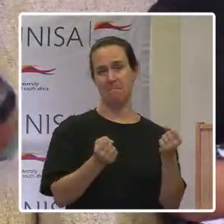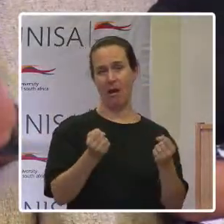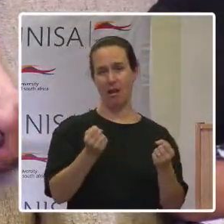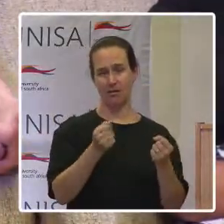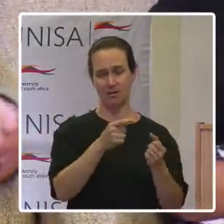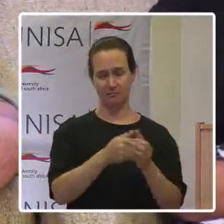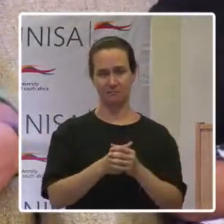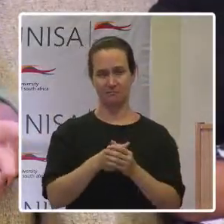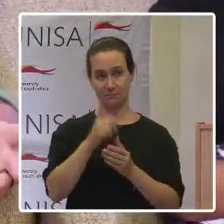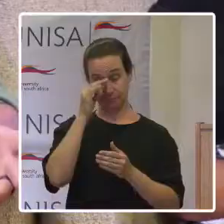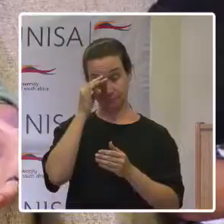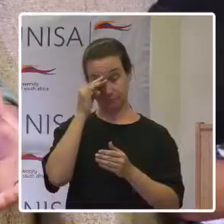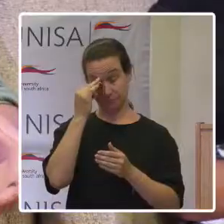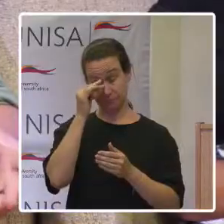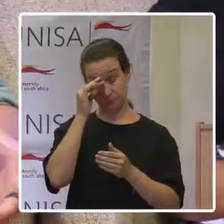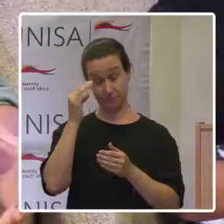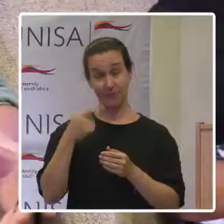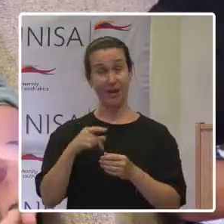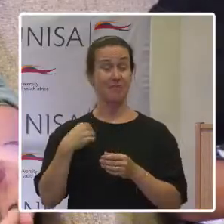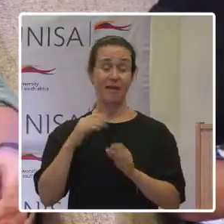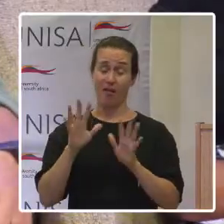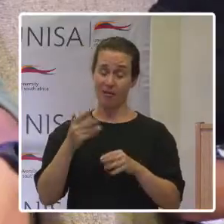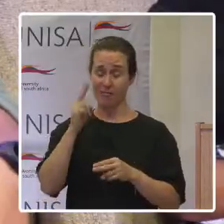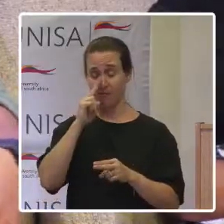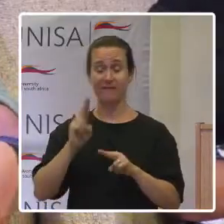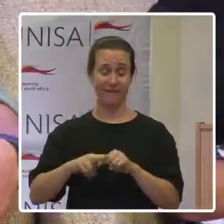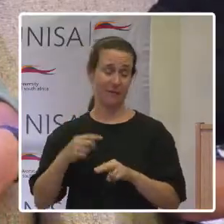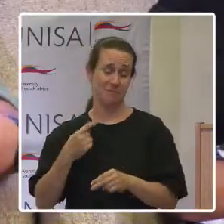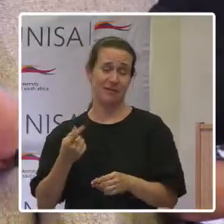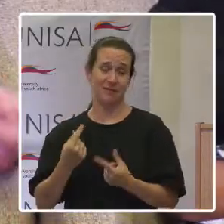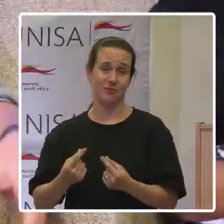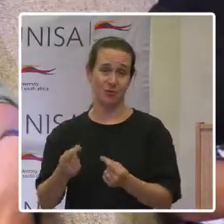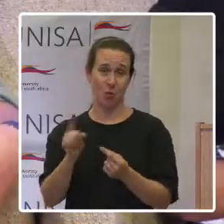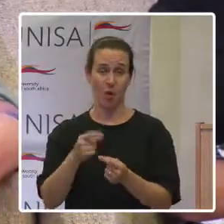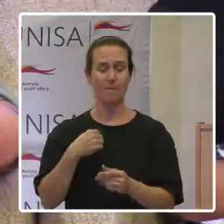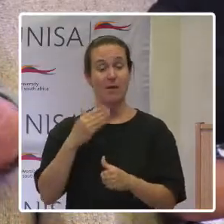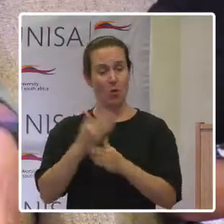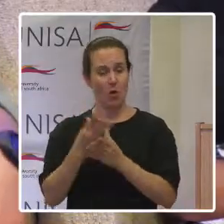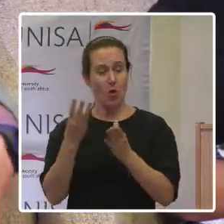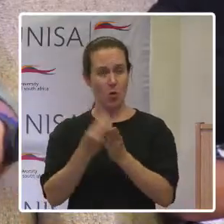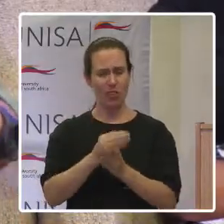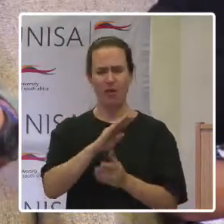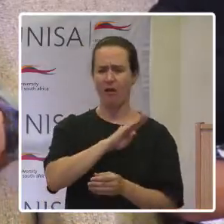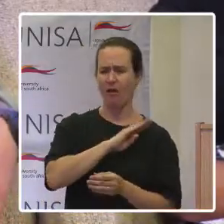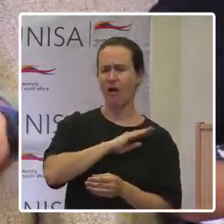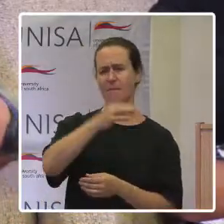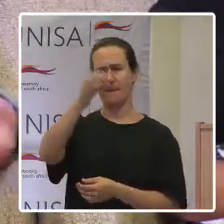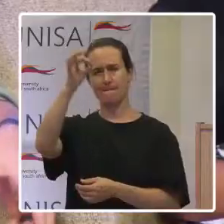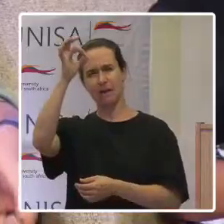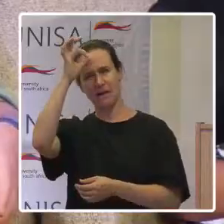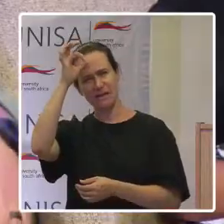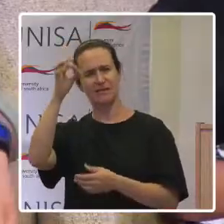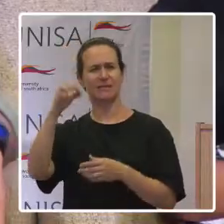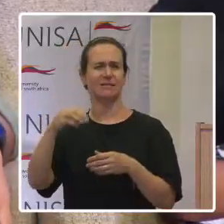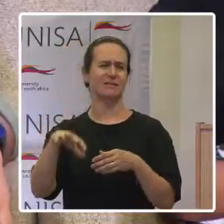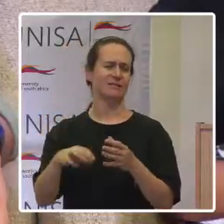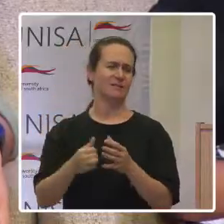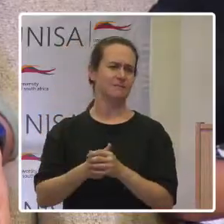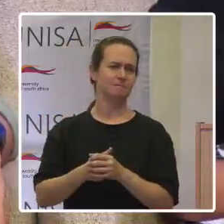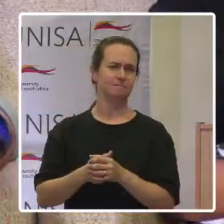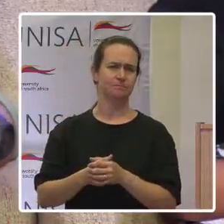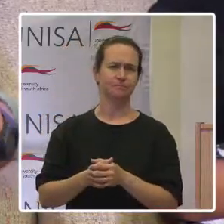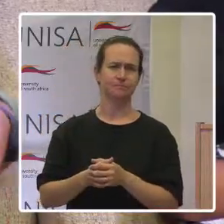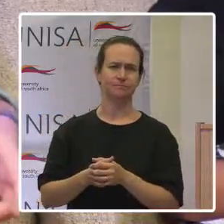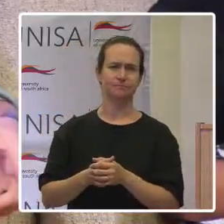A lot of the fun stuff that I get to do these days is work with militaries, police forces, gendarmeries,